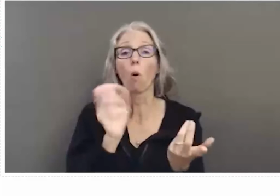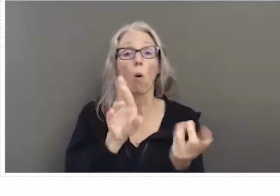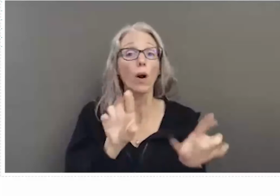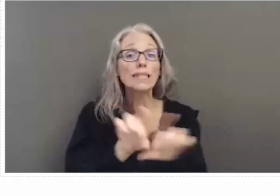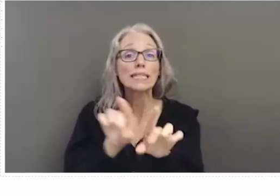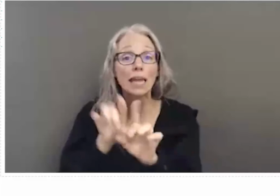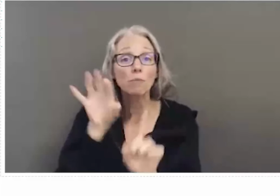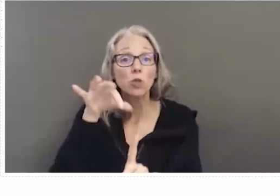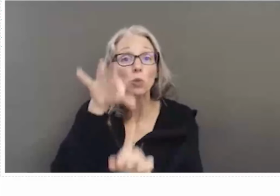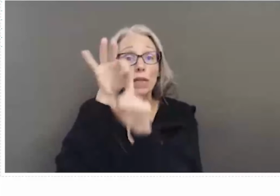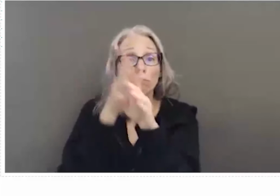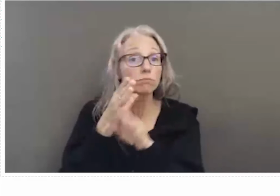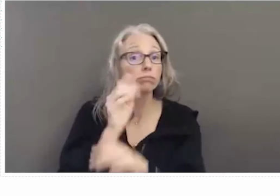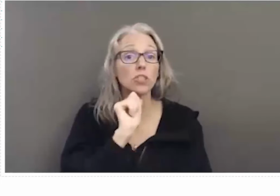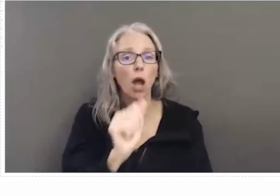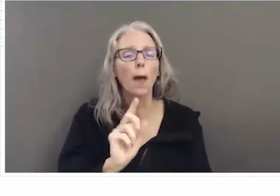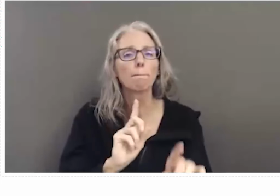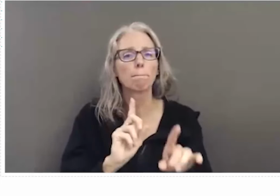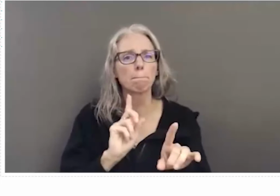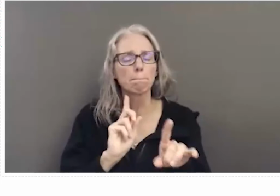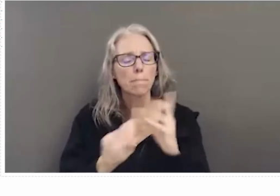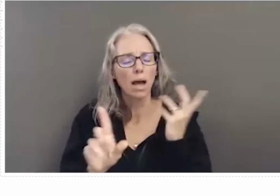in.